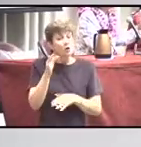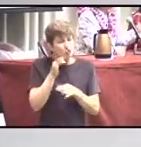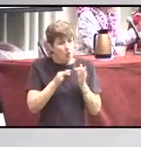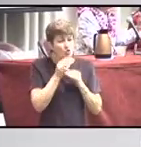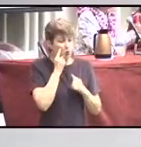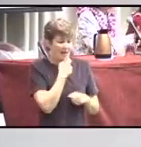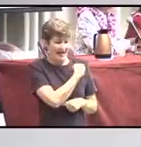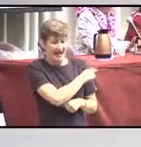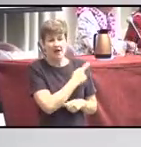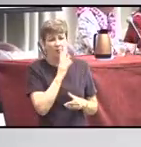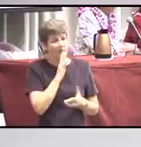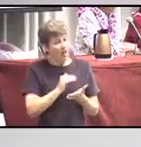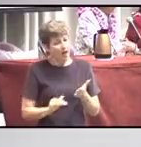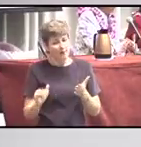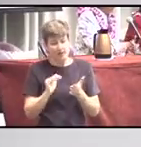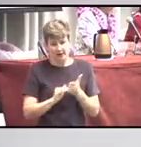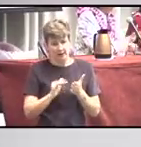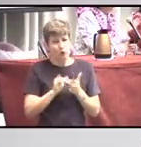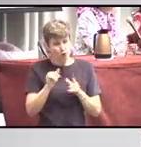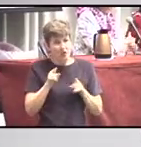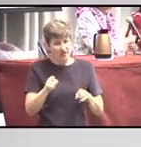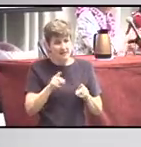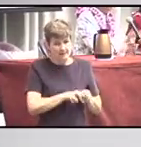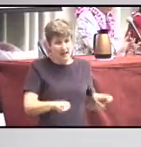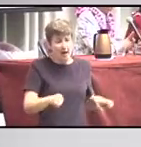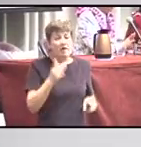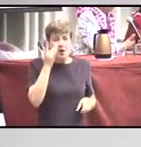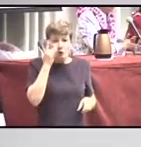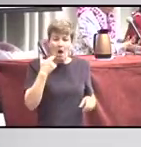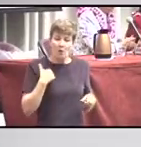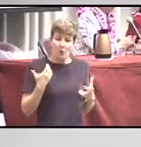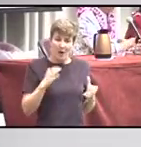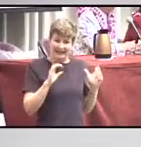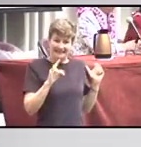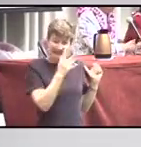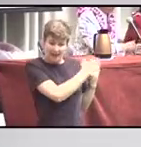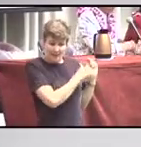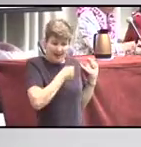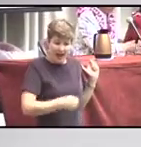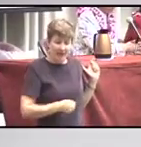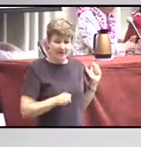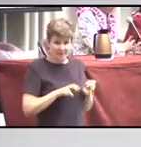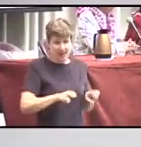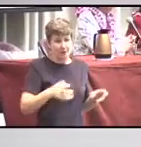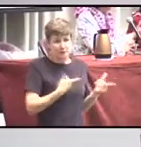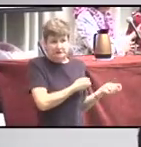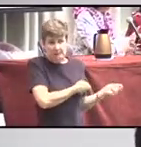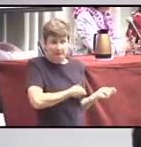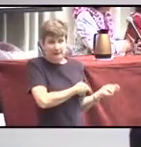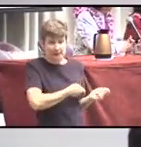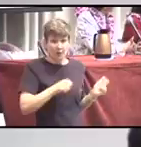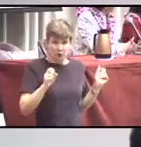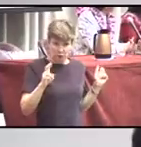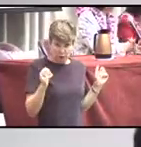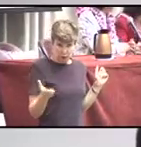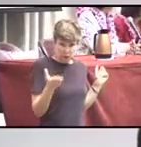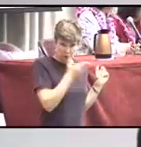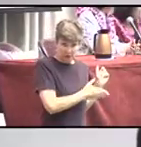hear that theme repeatedly during this panel, and that's why we wanted Cindy to be on this panel so much. Sue, do you want to